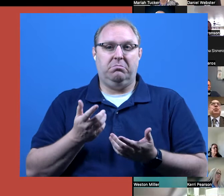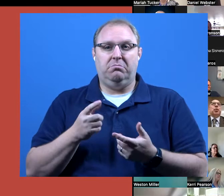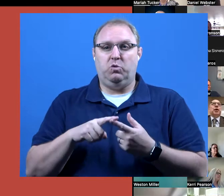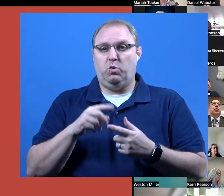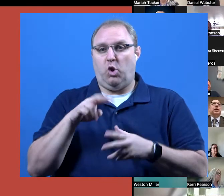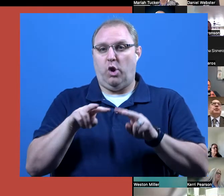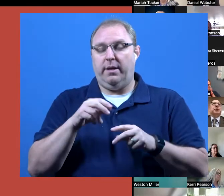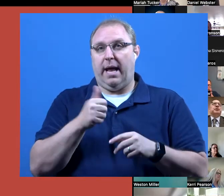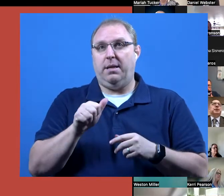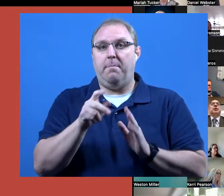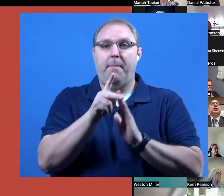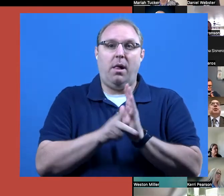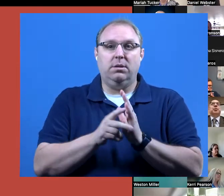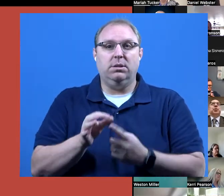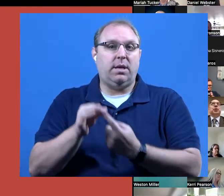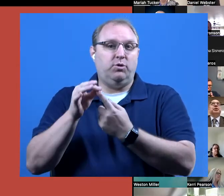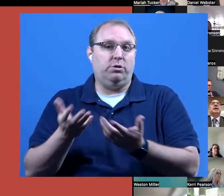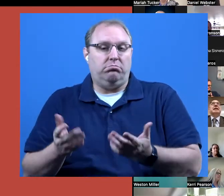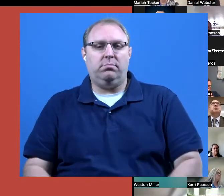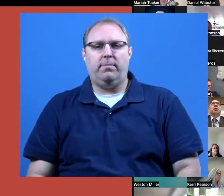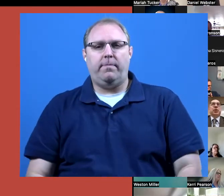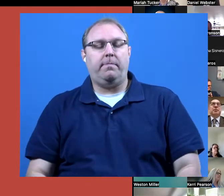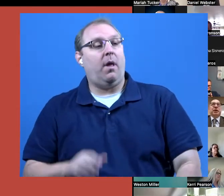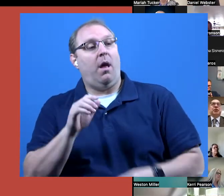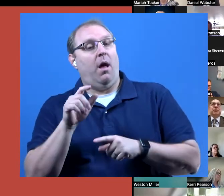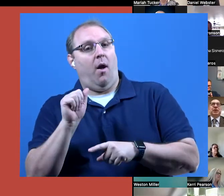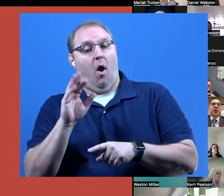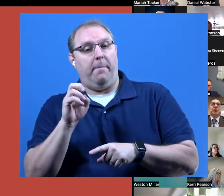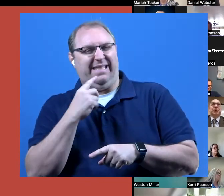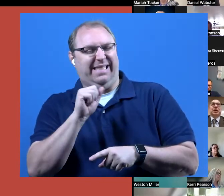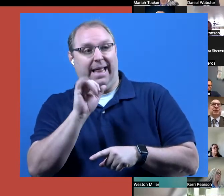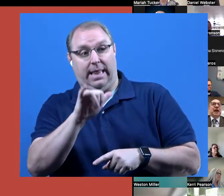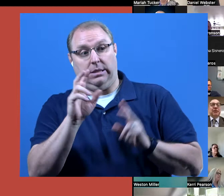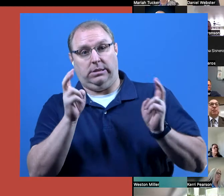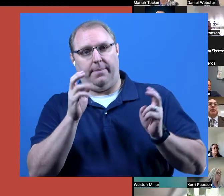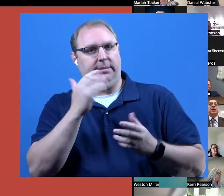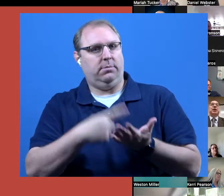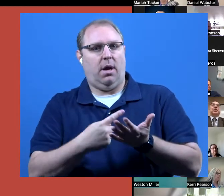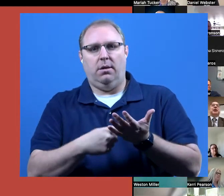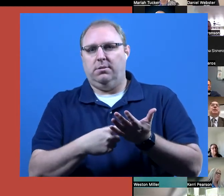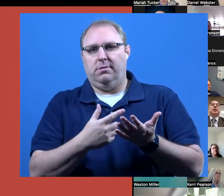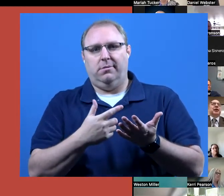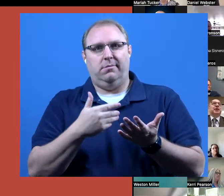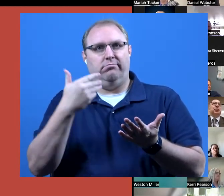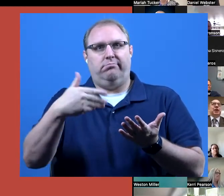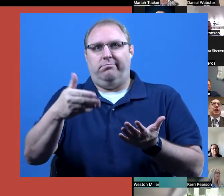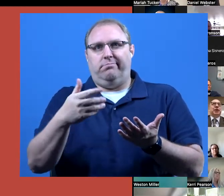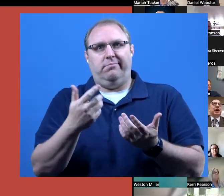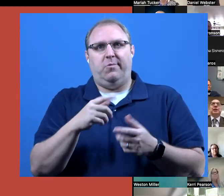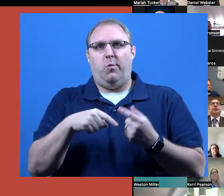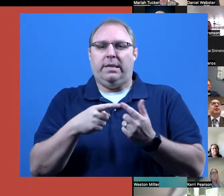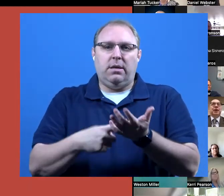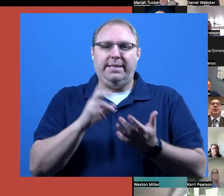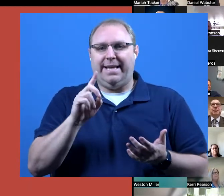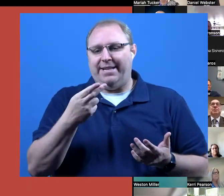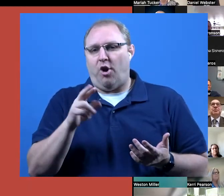discussed when we discuss DHRM rules pretty much every year. So if you have an opinion on that, if you'd like to weigh in, I'd